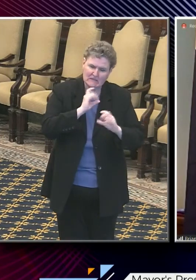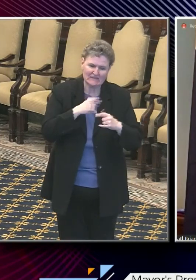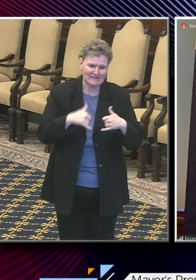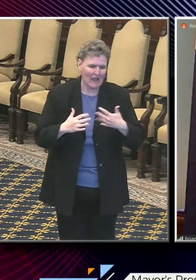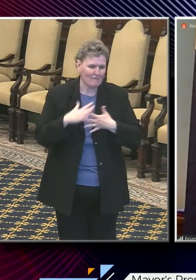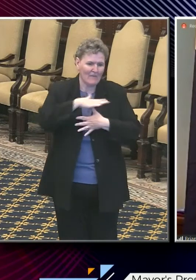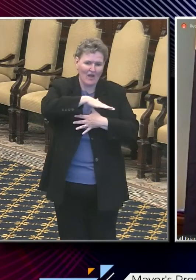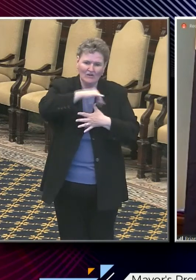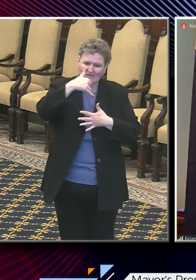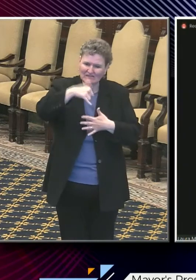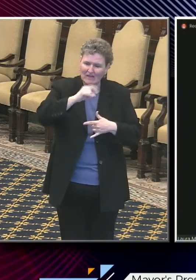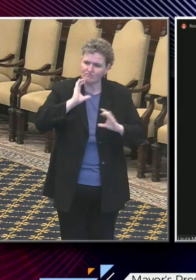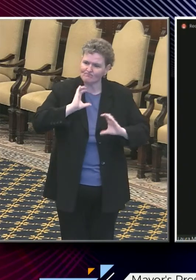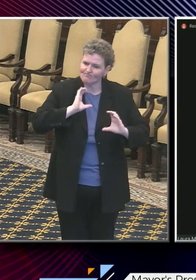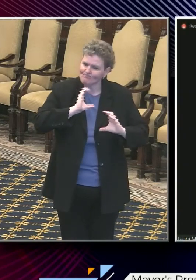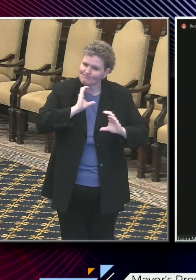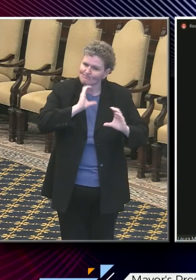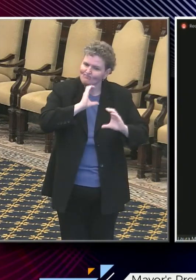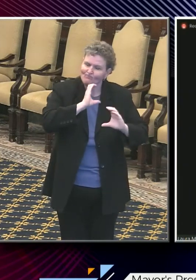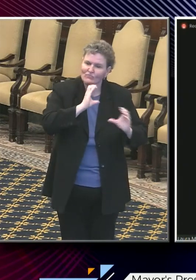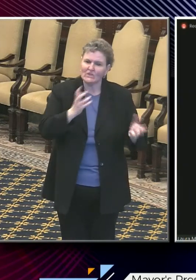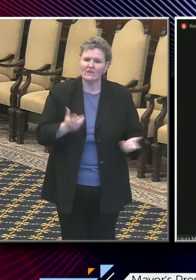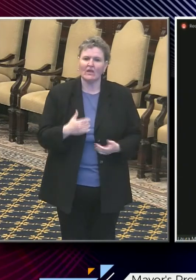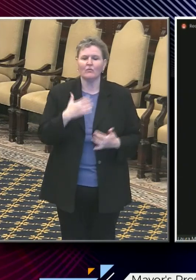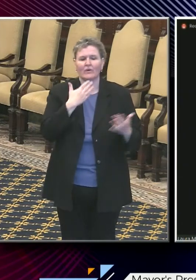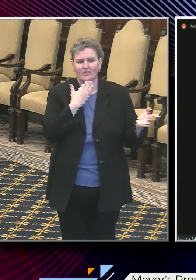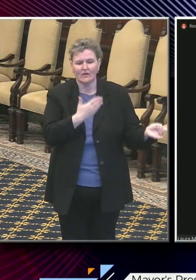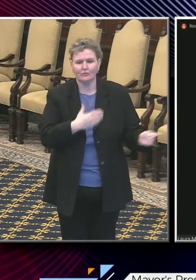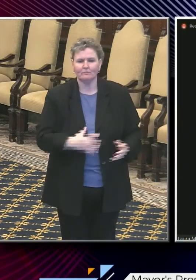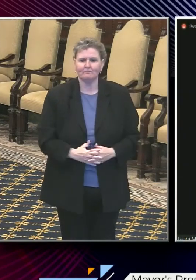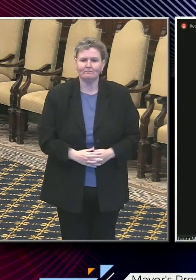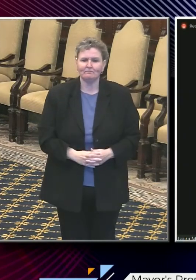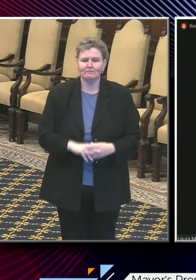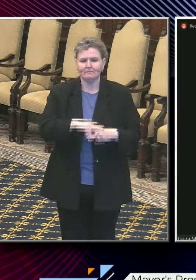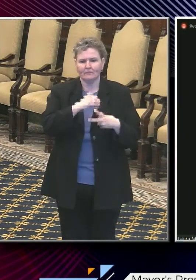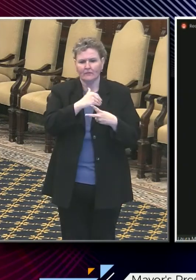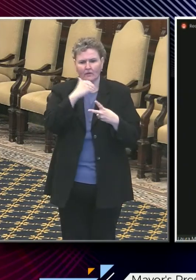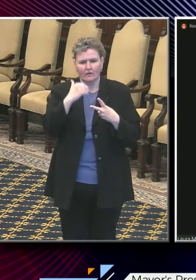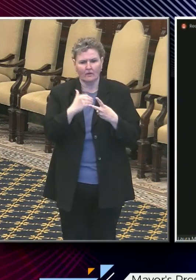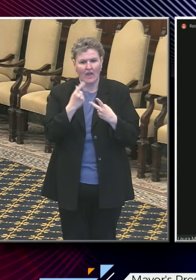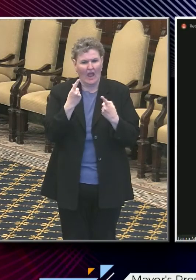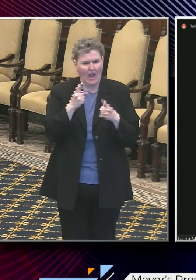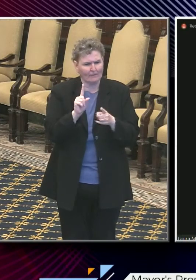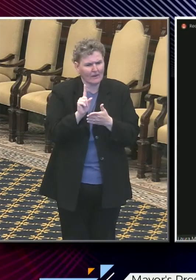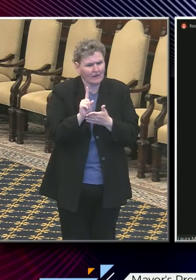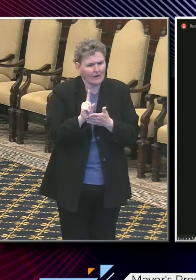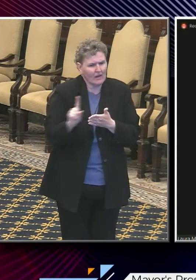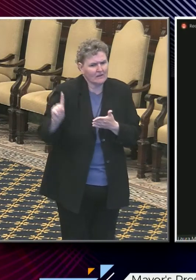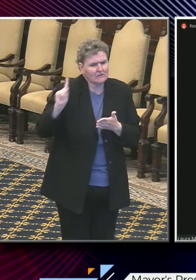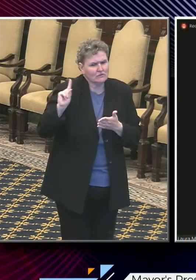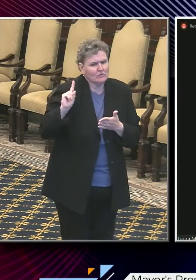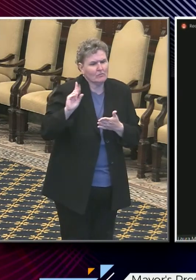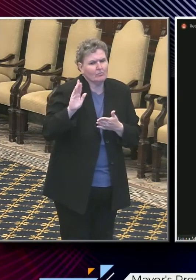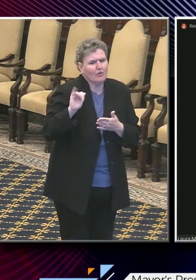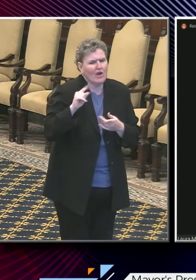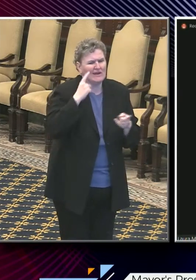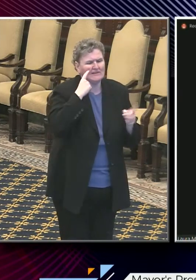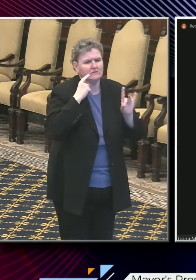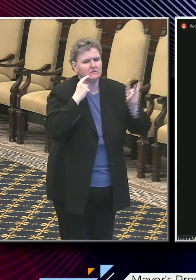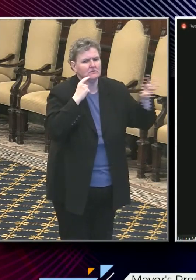now. We're not going to be in a position at that point to say great people can get together in crowds on Memorial Day. The virus will still be here. There'll still be plenty of